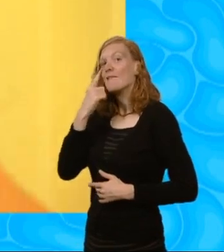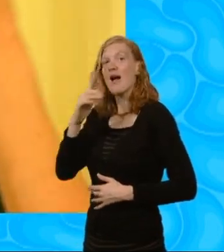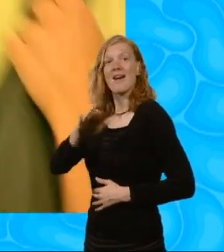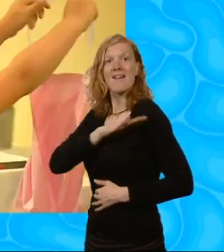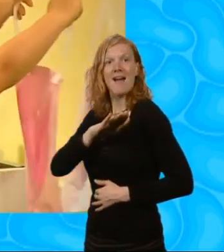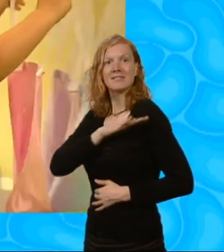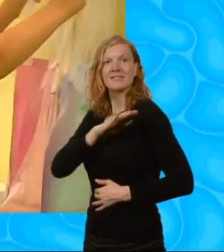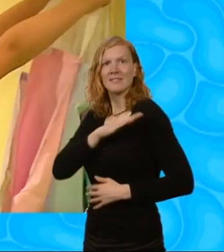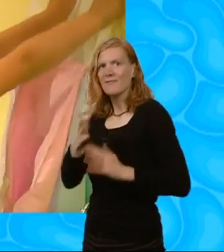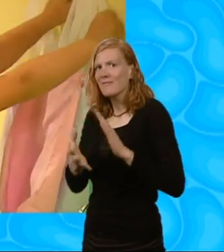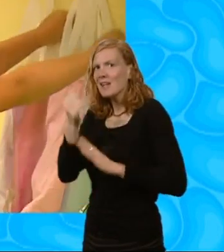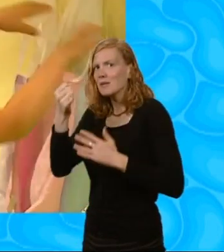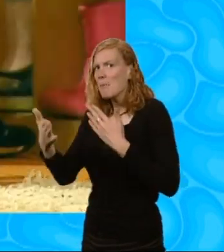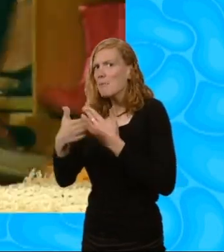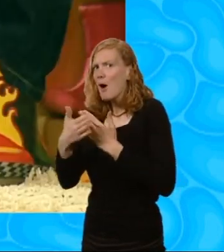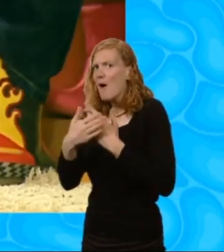I can